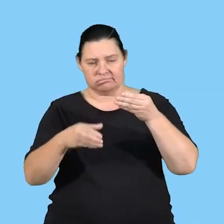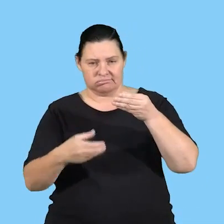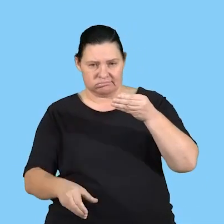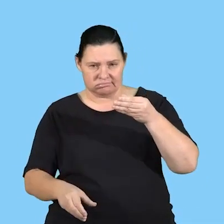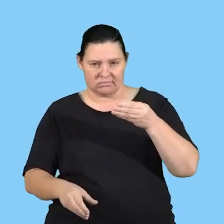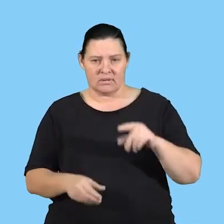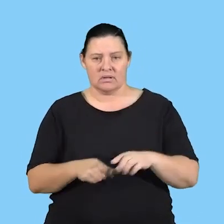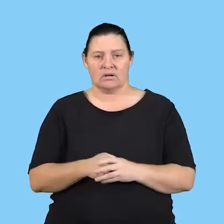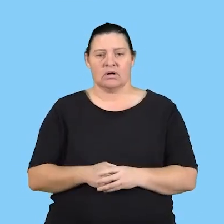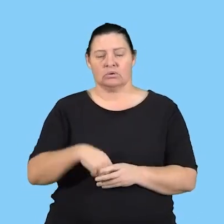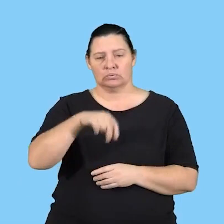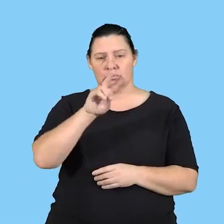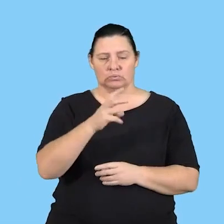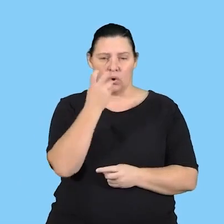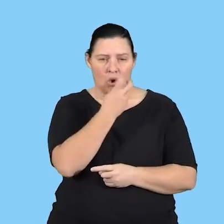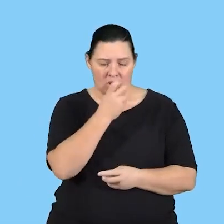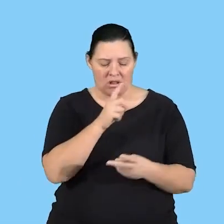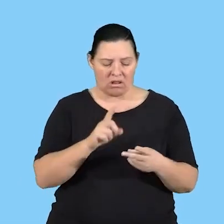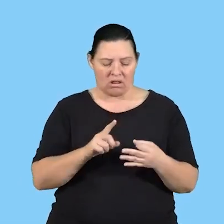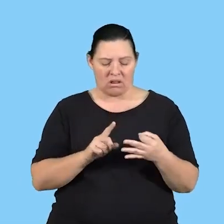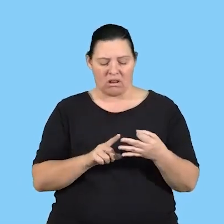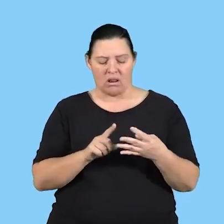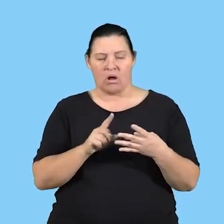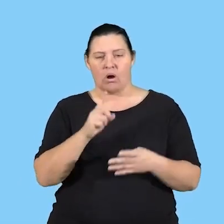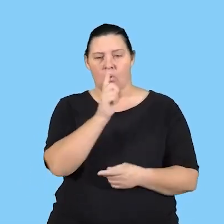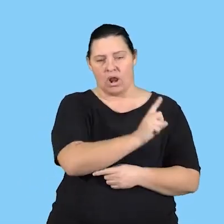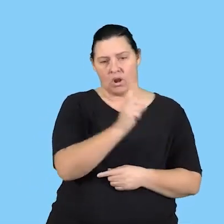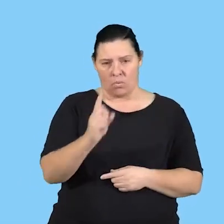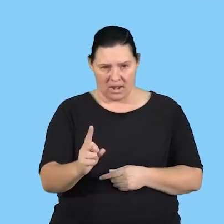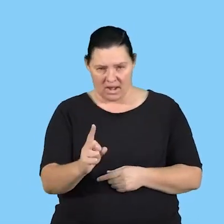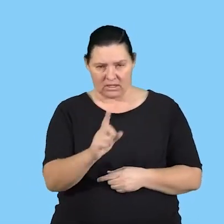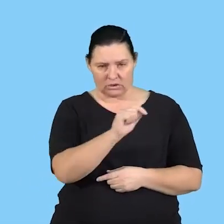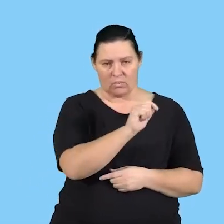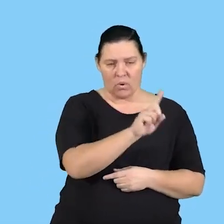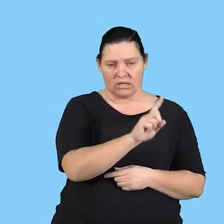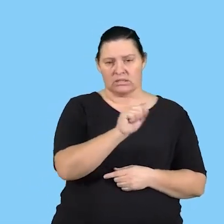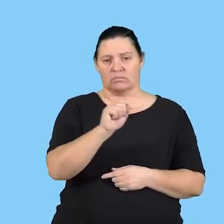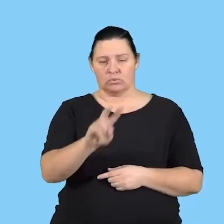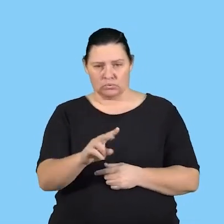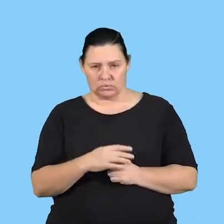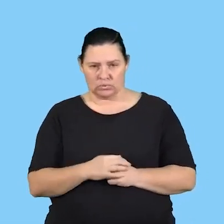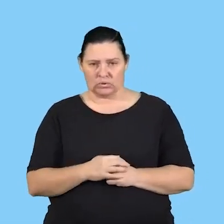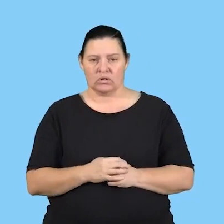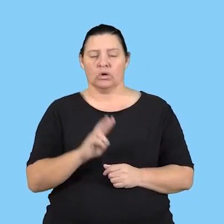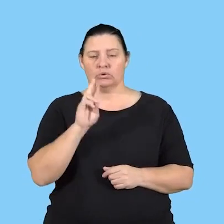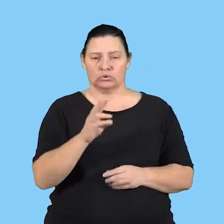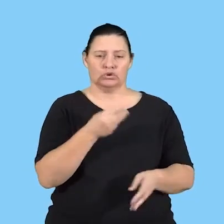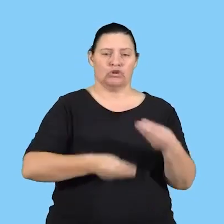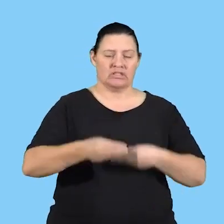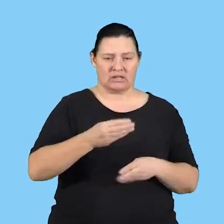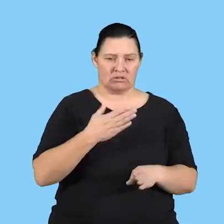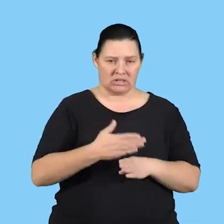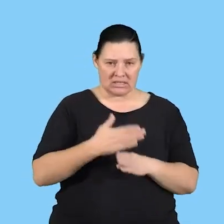down as follows. 2 oral tasks, 1 in semester 1, 1 in semester 2. There are 2